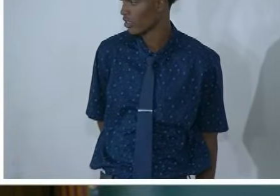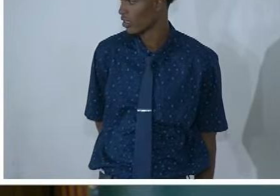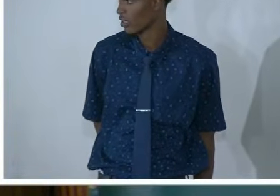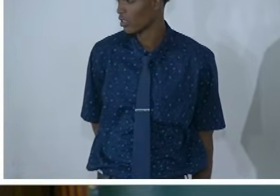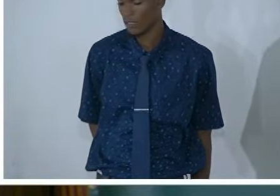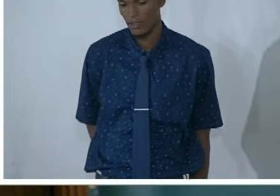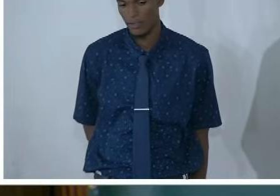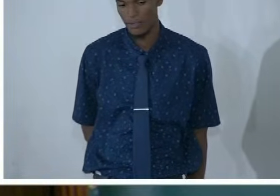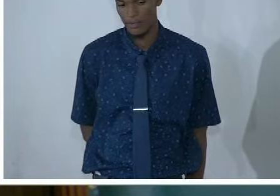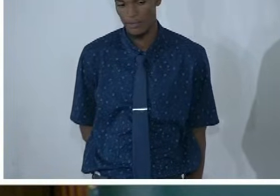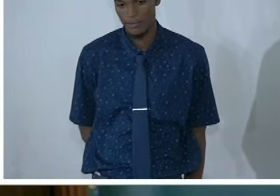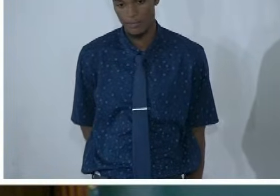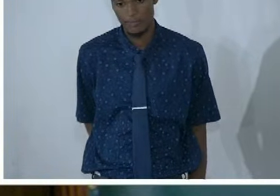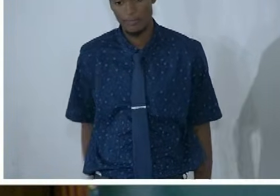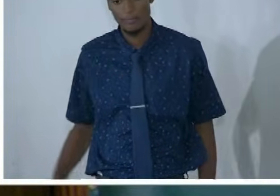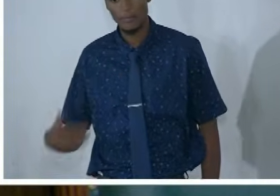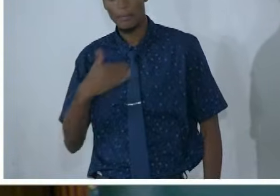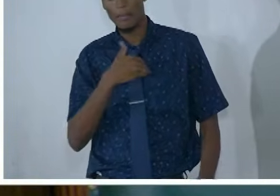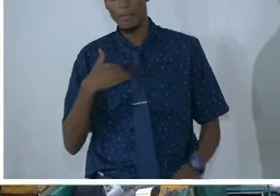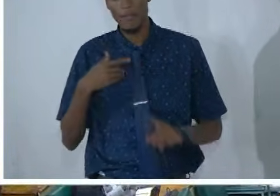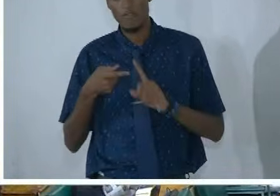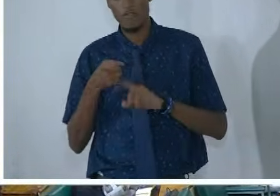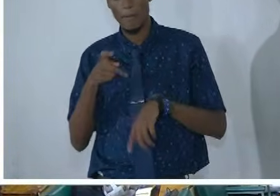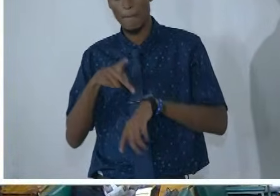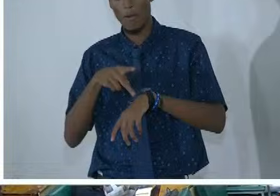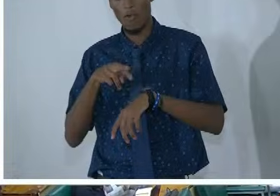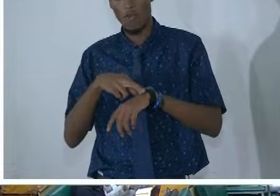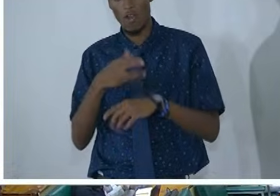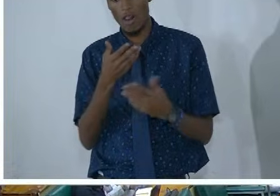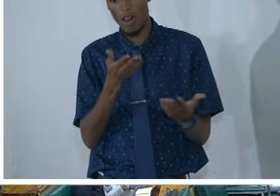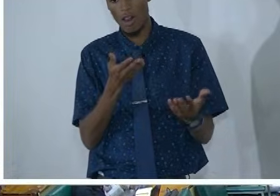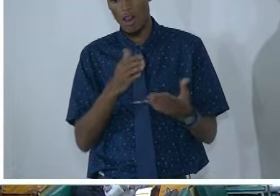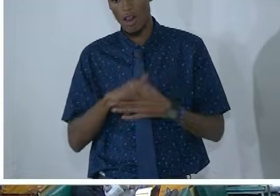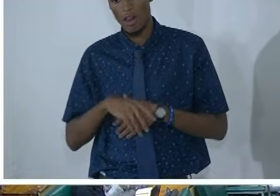Member from Port Royal, Eastern Port Royal.